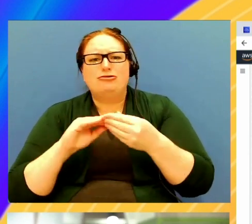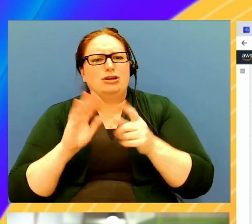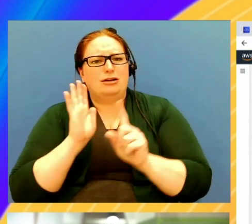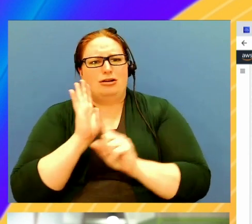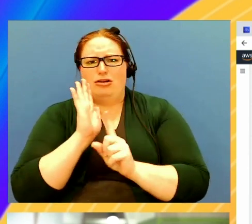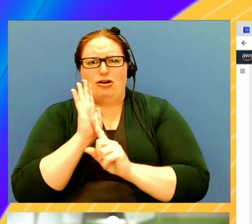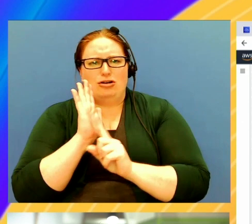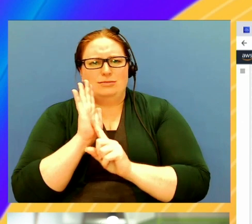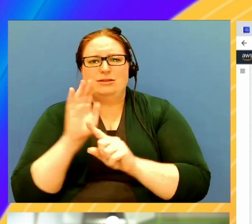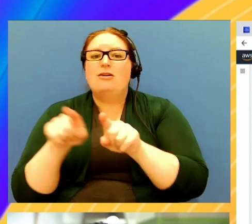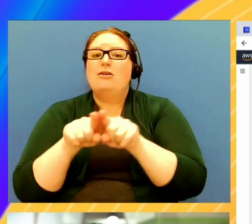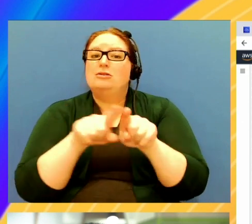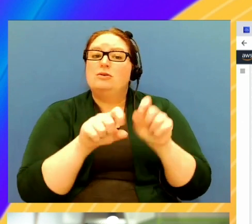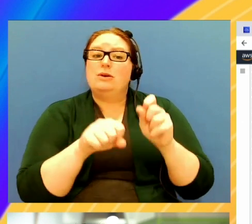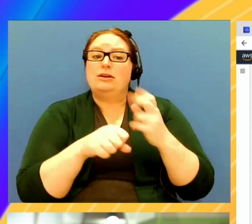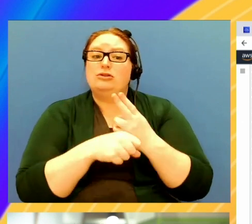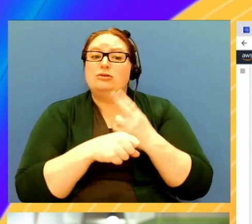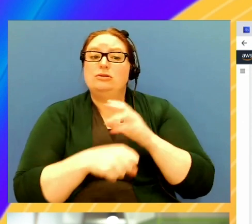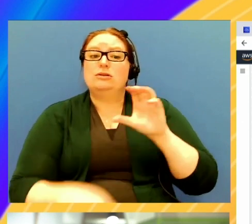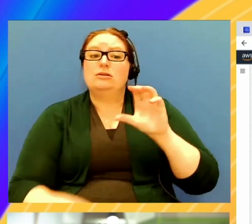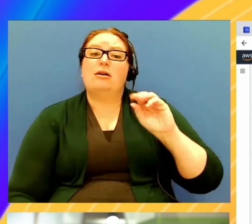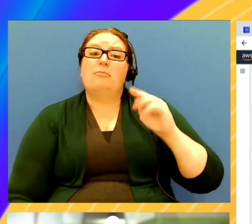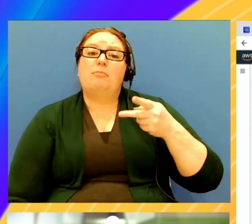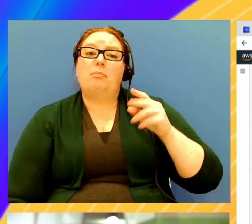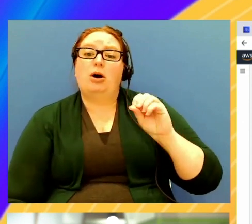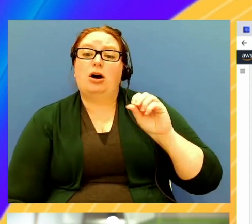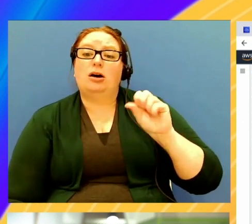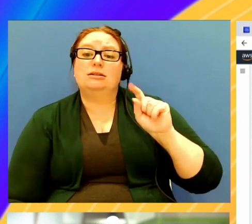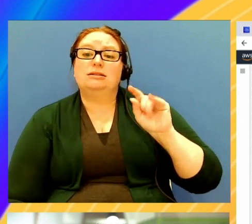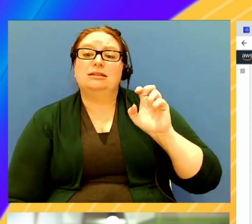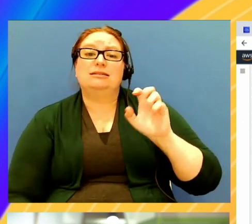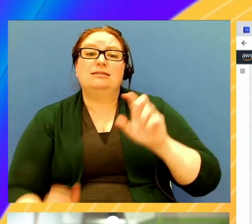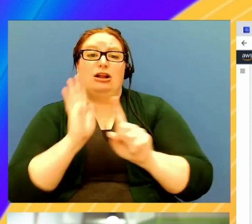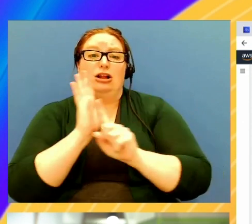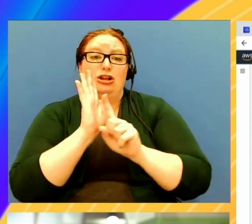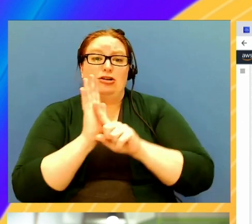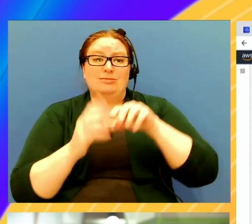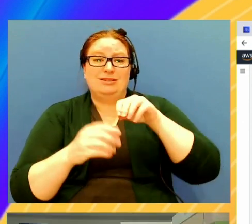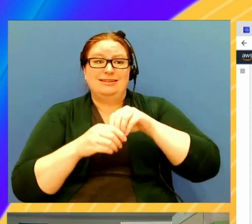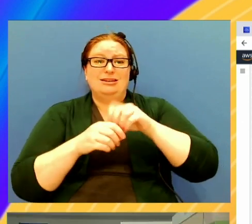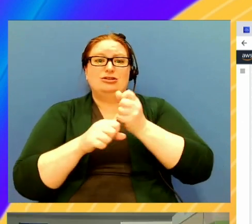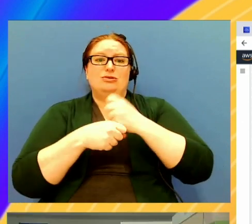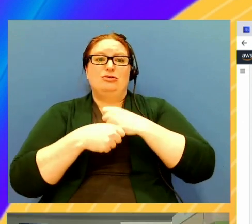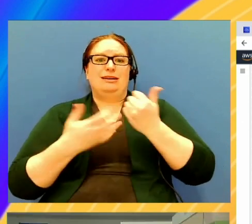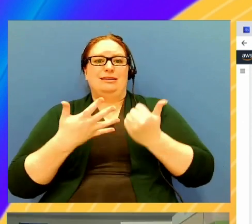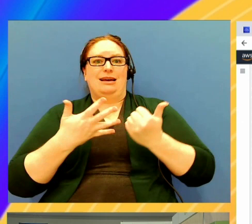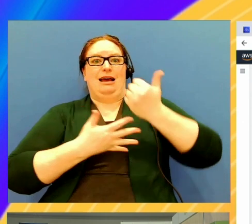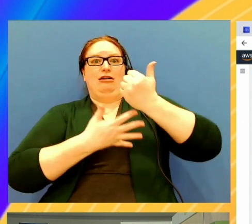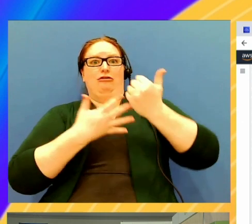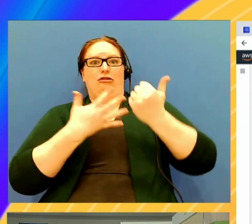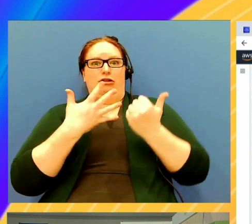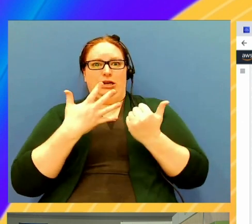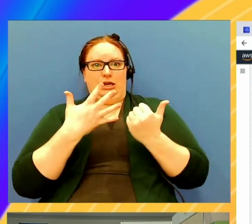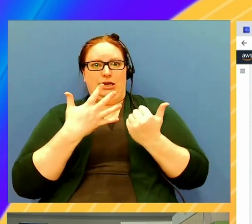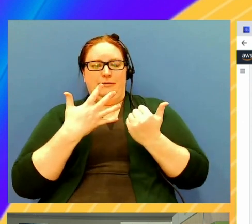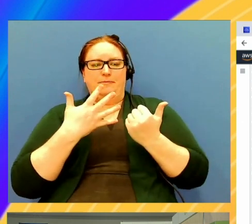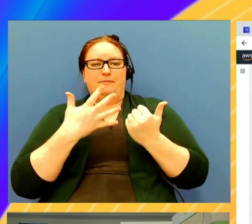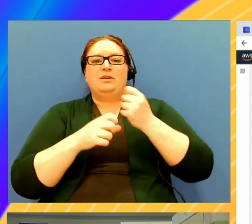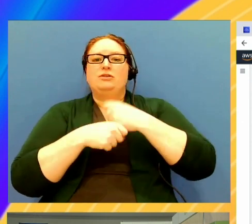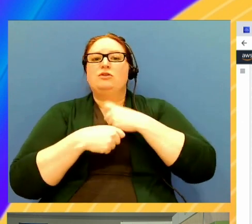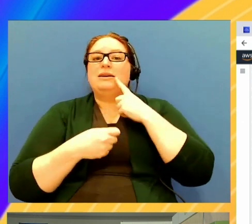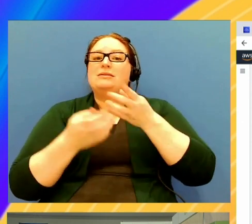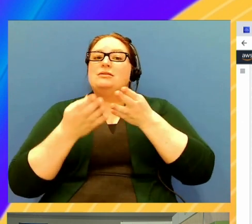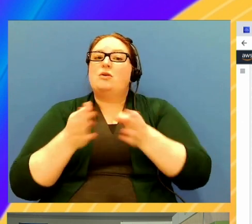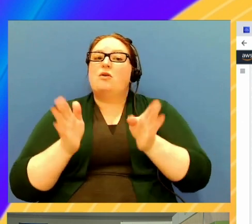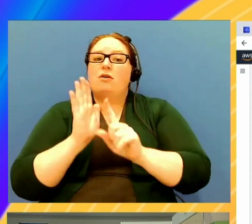use composite alarms within a composite alarm. Gotcha. So it kind of creates like an hierarchy So it makes this overall